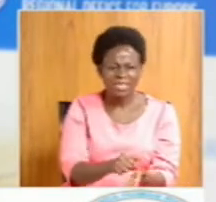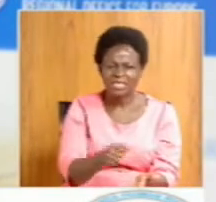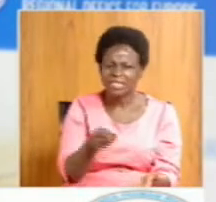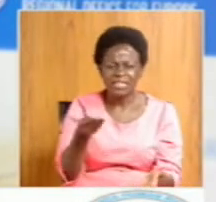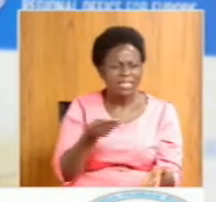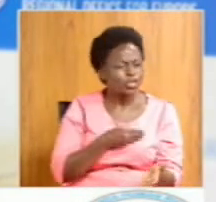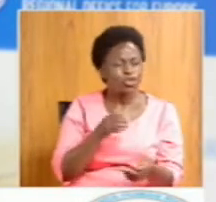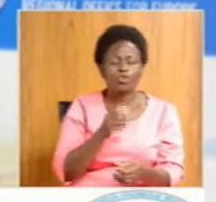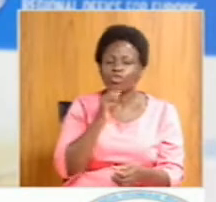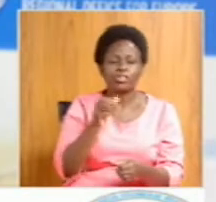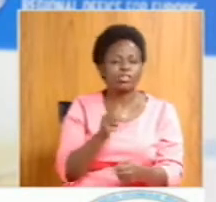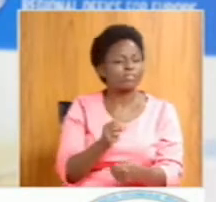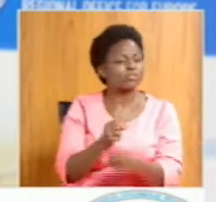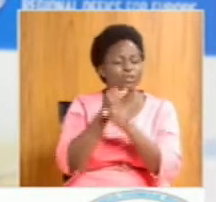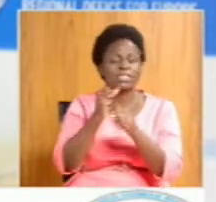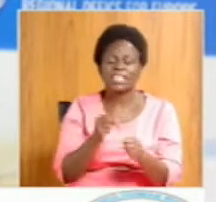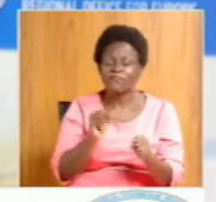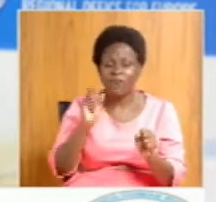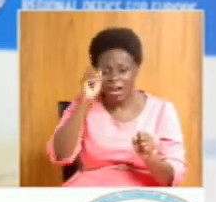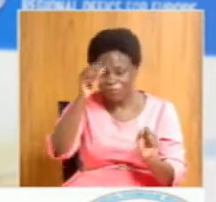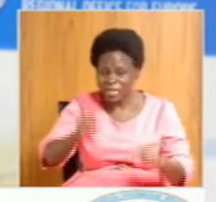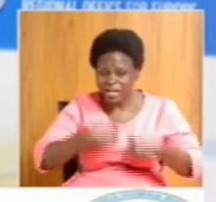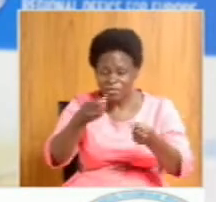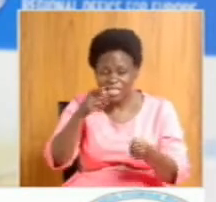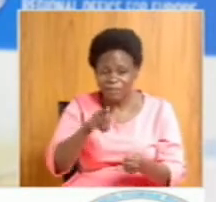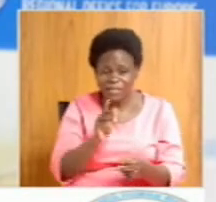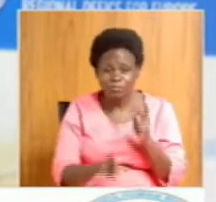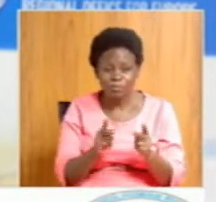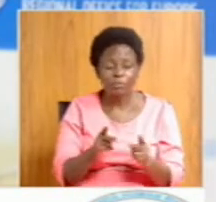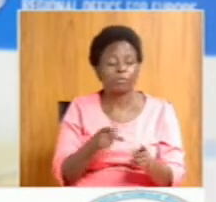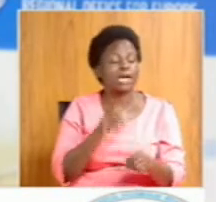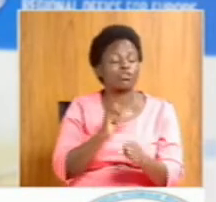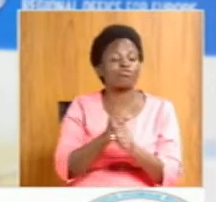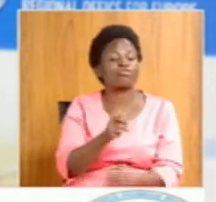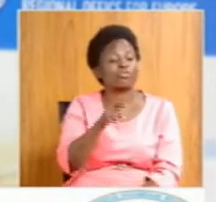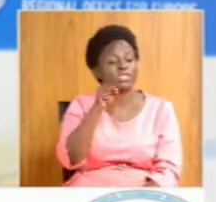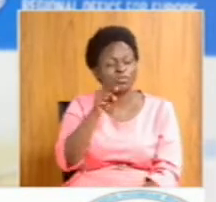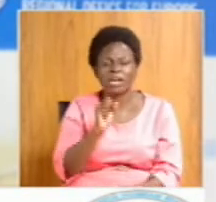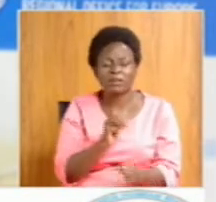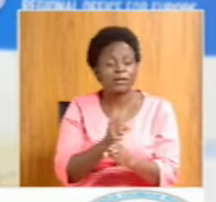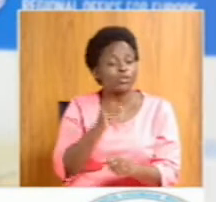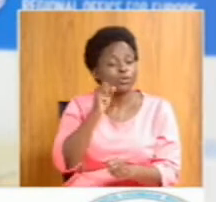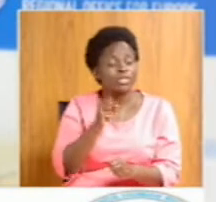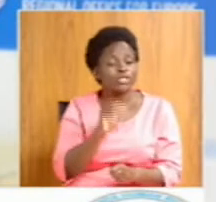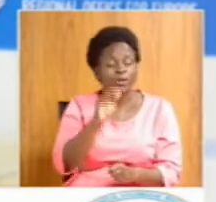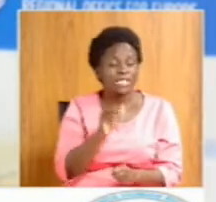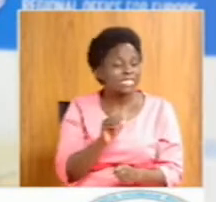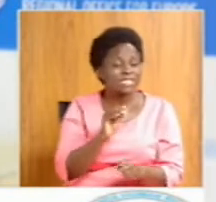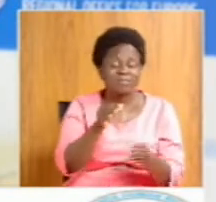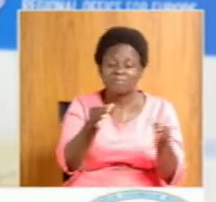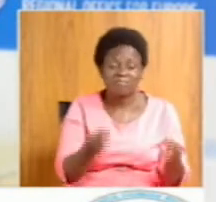legitimacy and I'll repeat it if a government cannot deliver this for its people it has no legitimacy it has no legitimacy to ask for tax